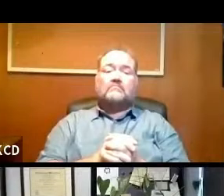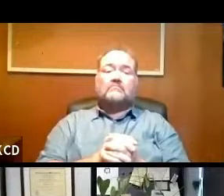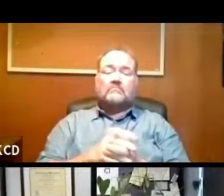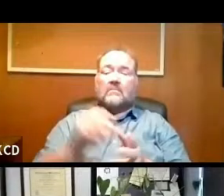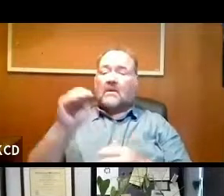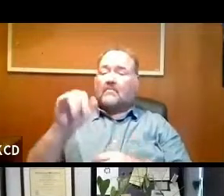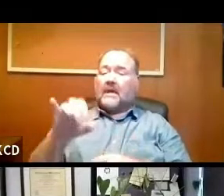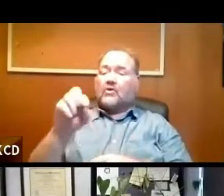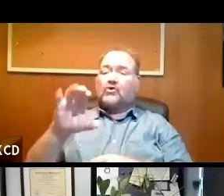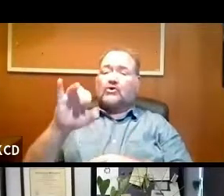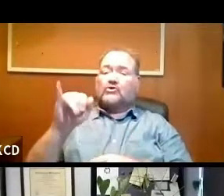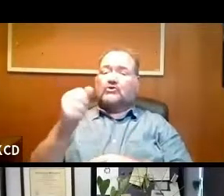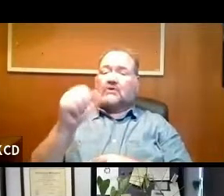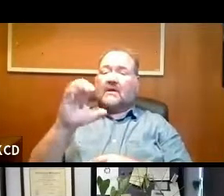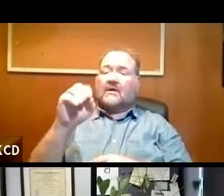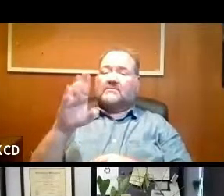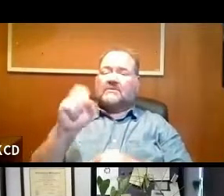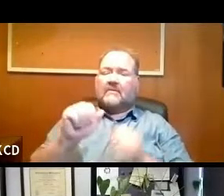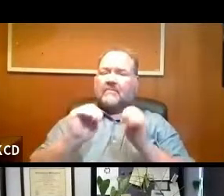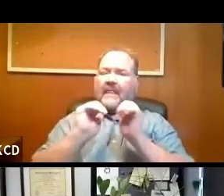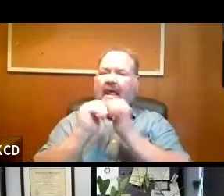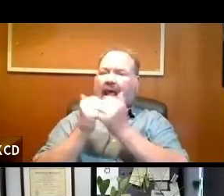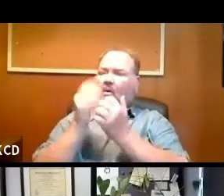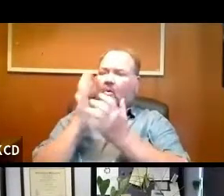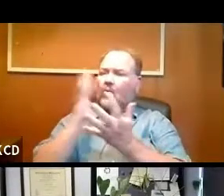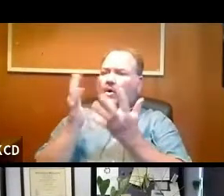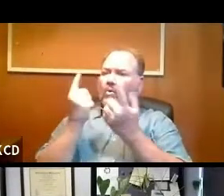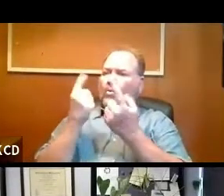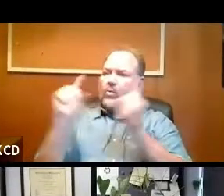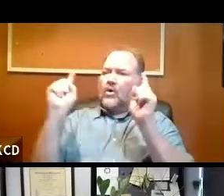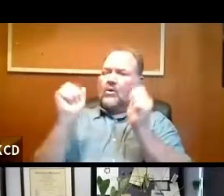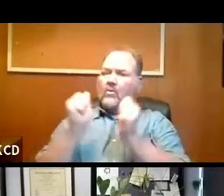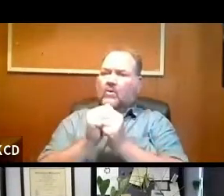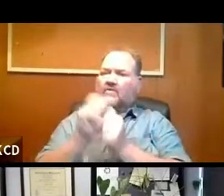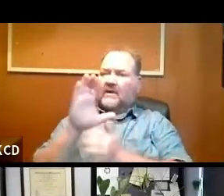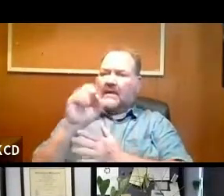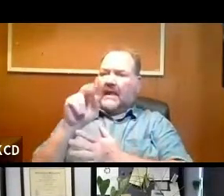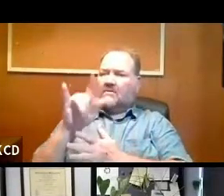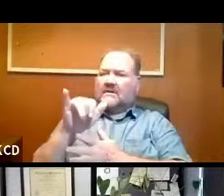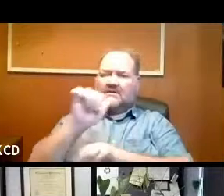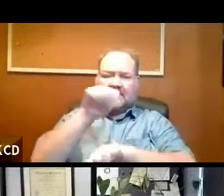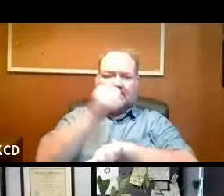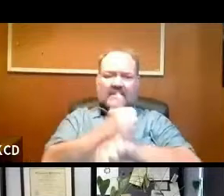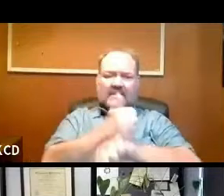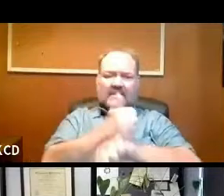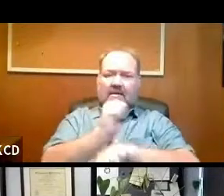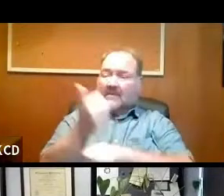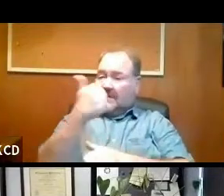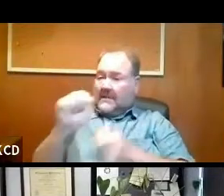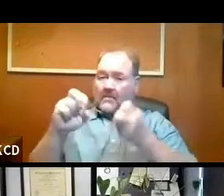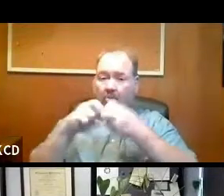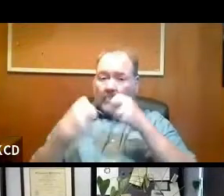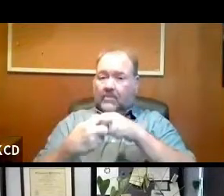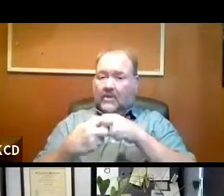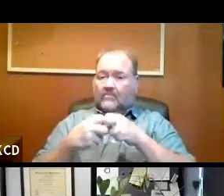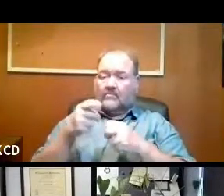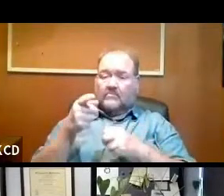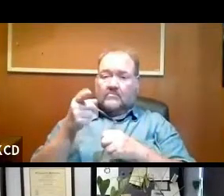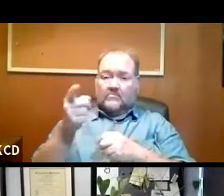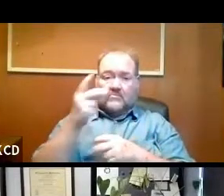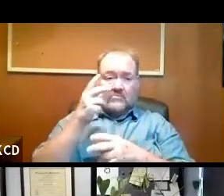Mayor Jacobs, how does this work as far as the county and setting things up? Is there any problem that you see